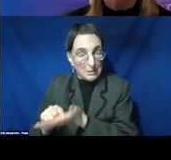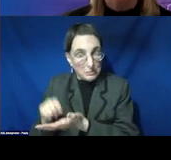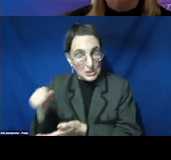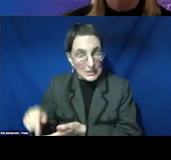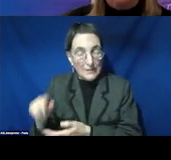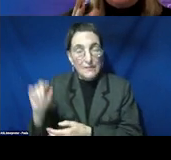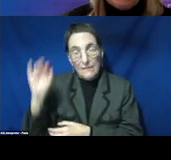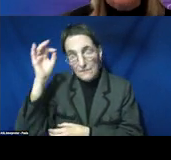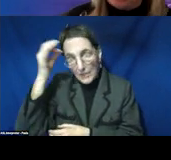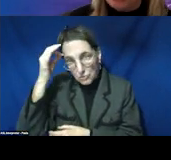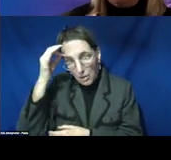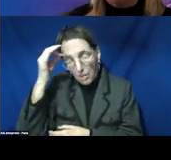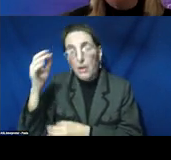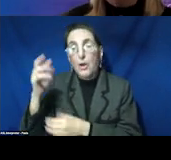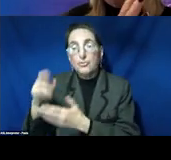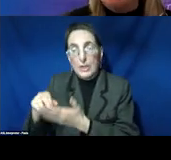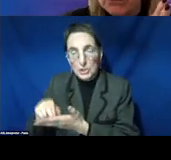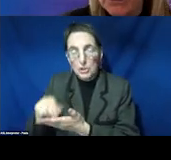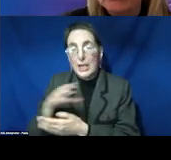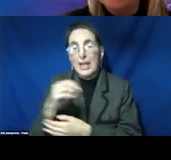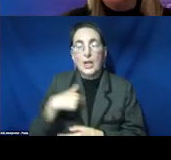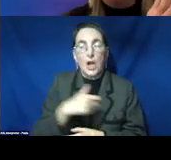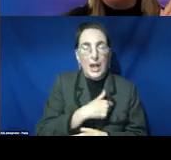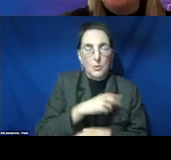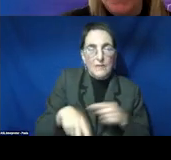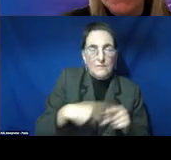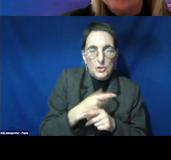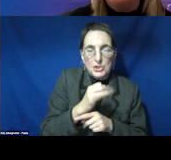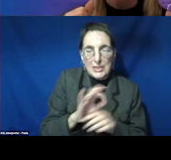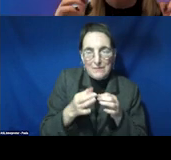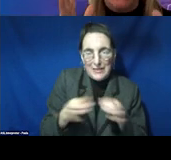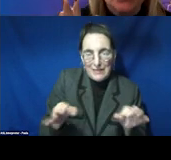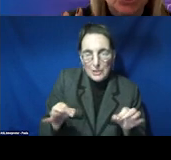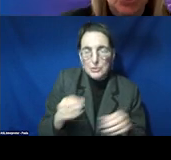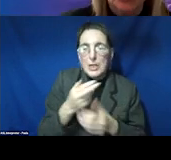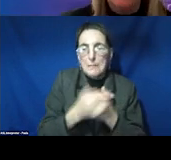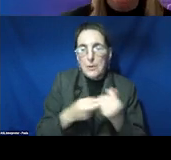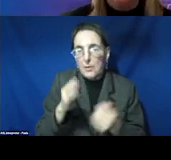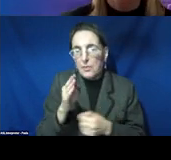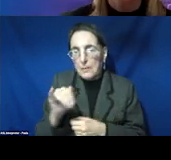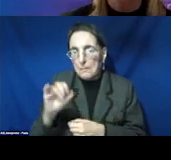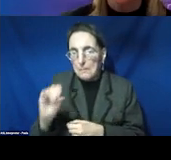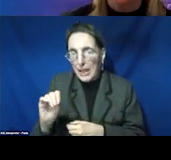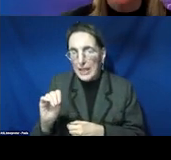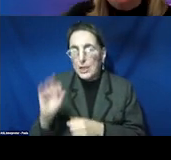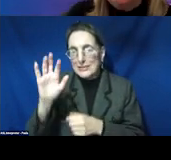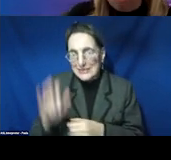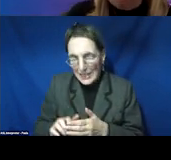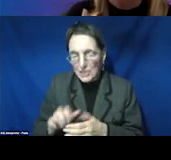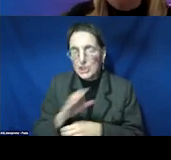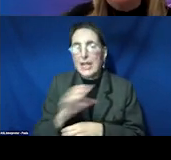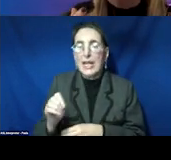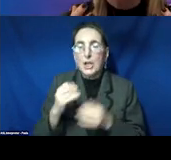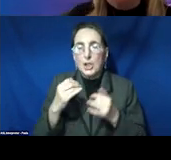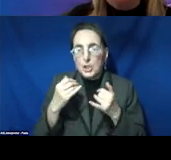Federal Register and our version of the language in both the biographical sketch and current and pending support has